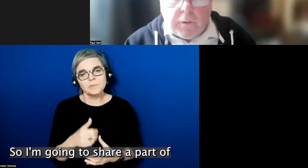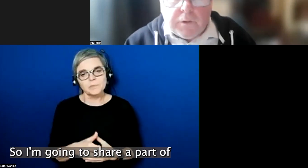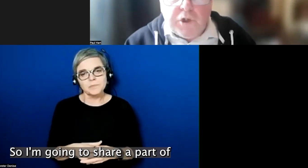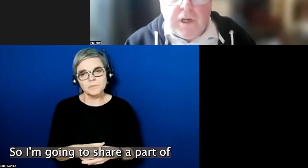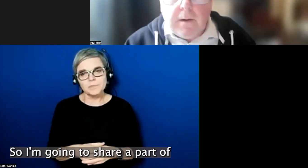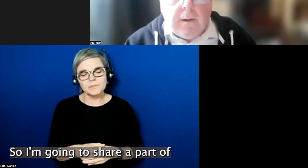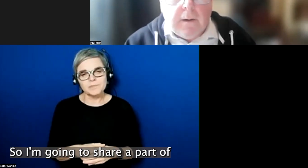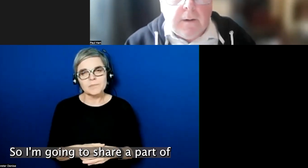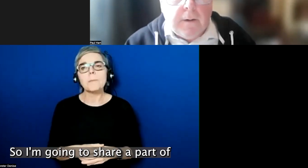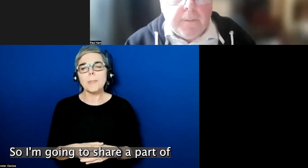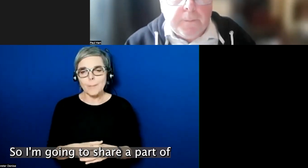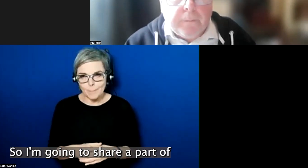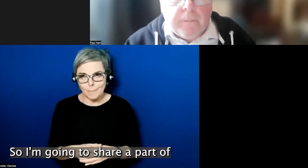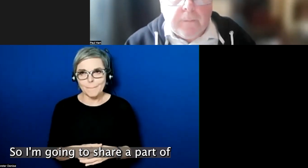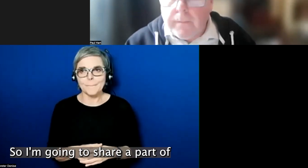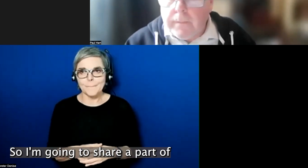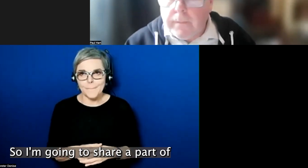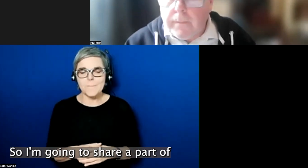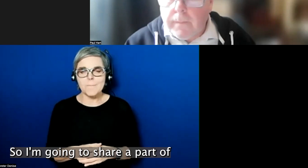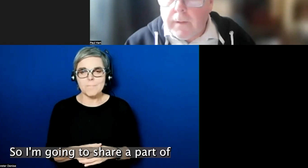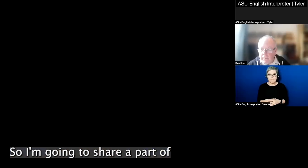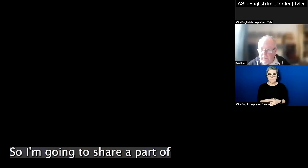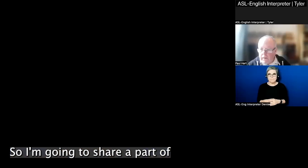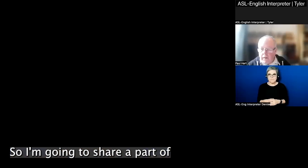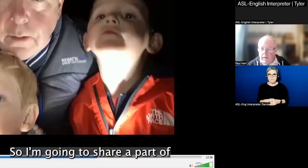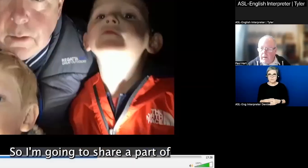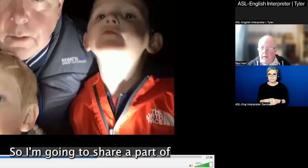I'm going to share